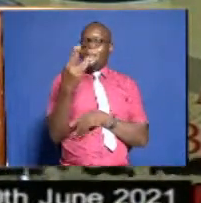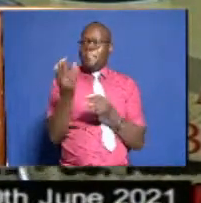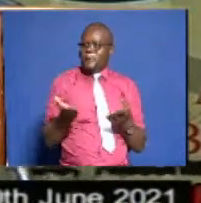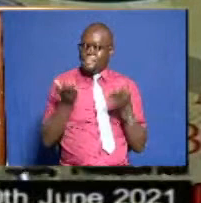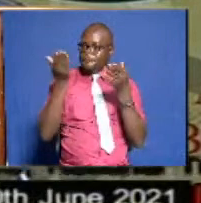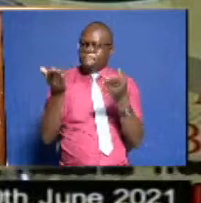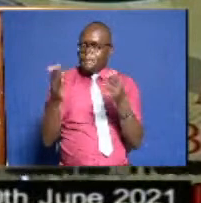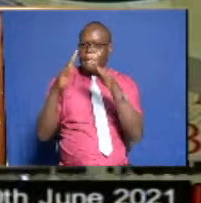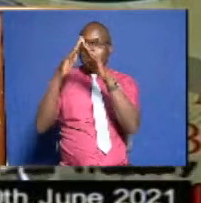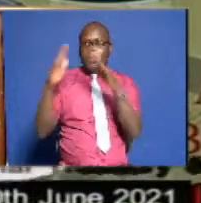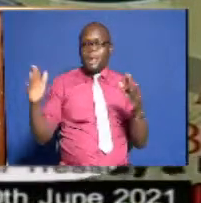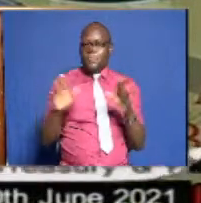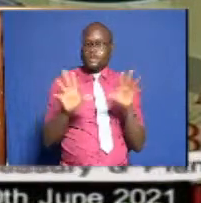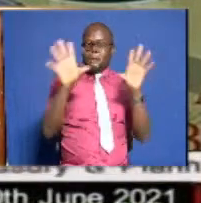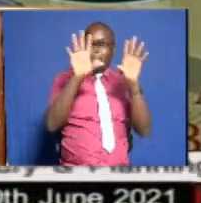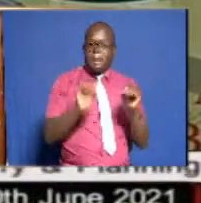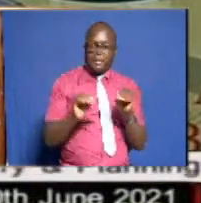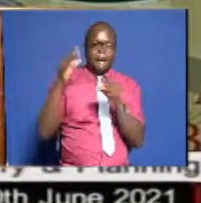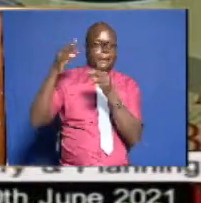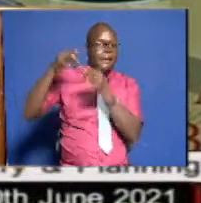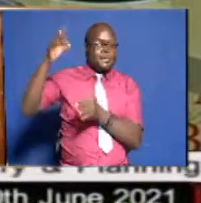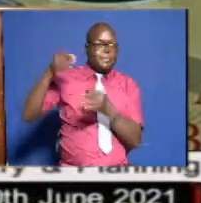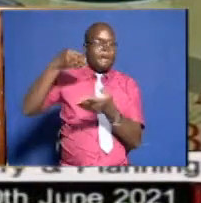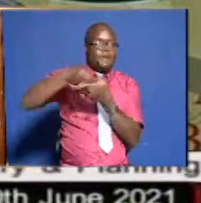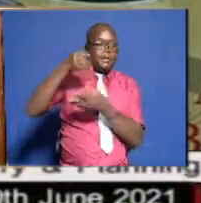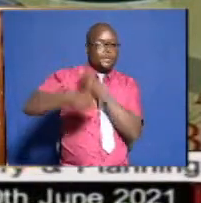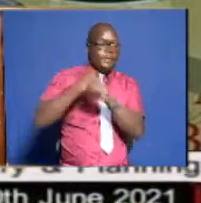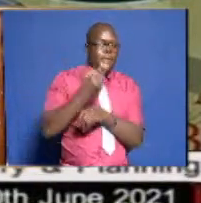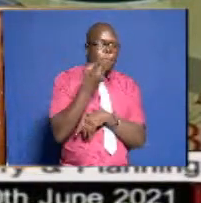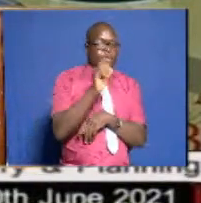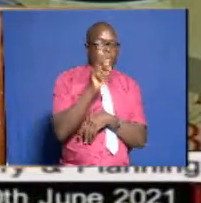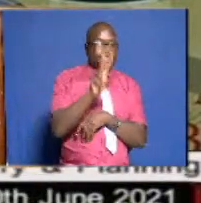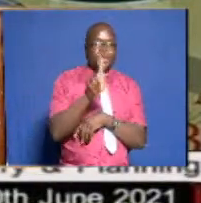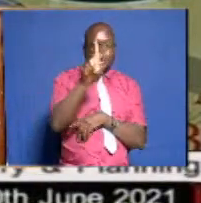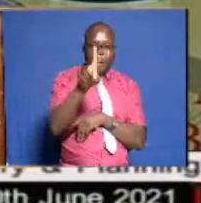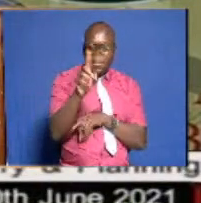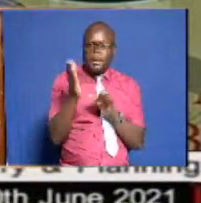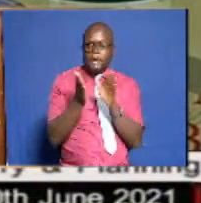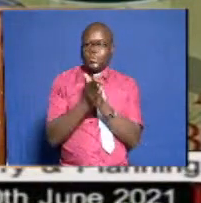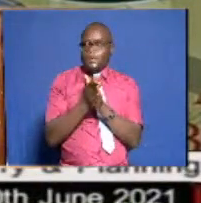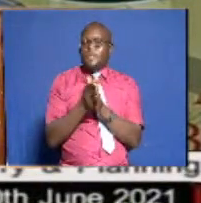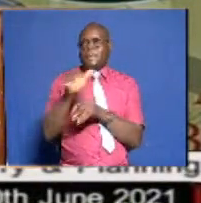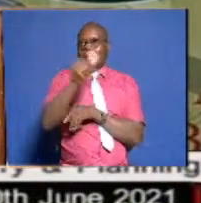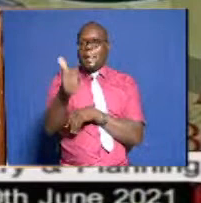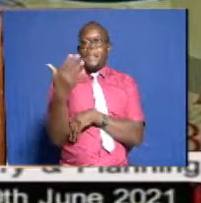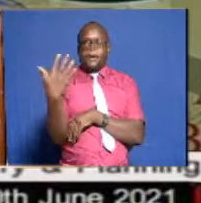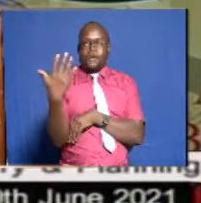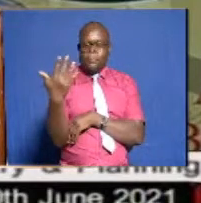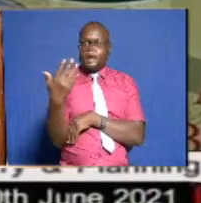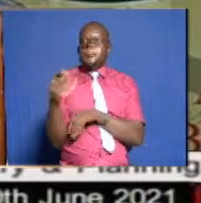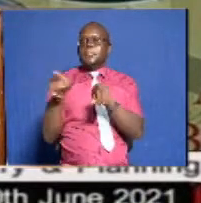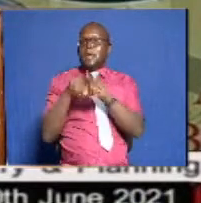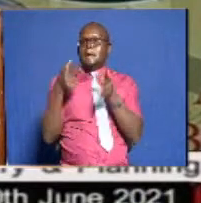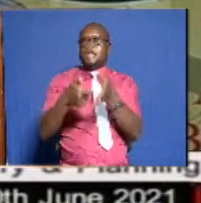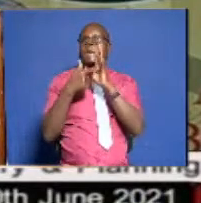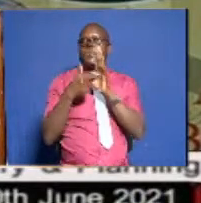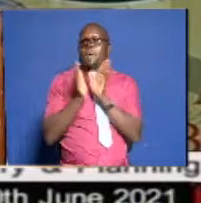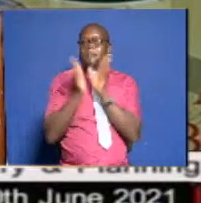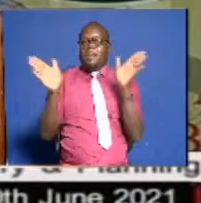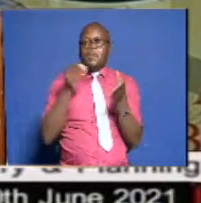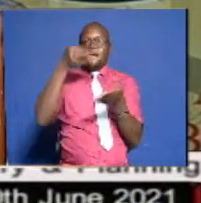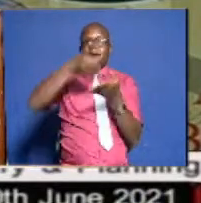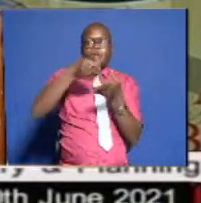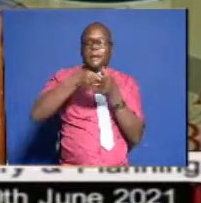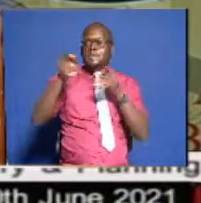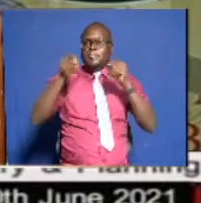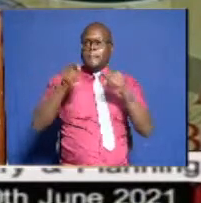this House the budget estimates and the Finance Bill 2021, together with accompanying documents as required by the Public Finance Management